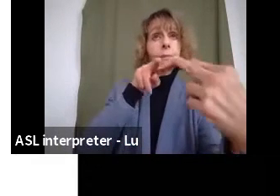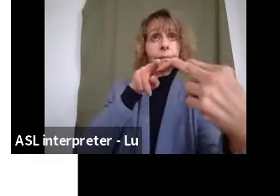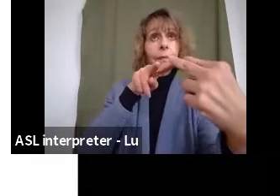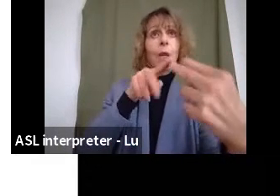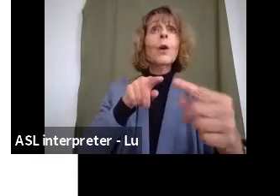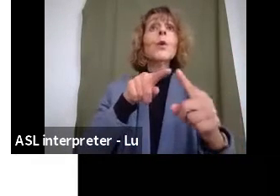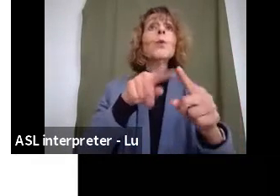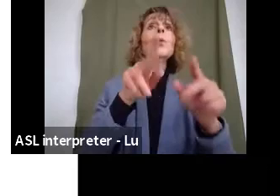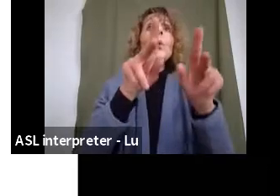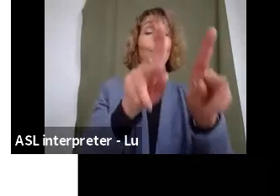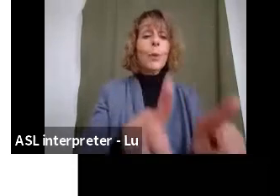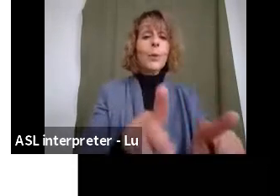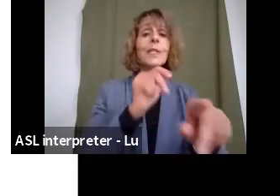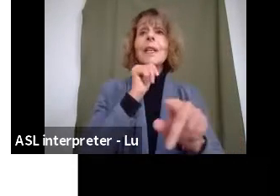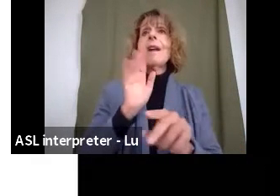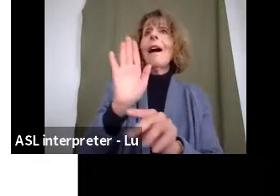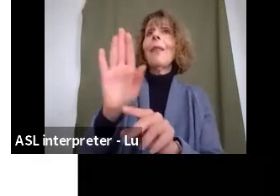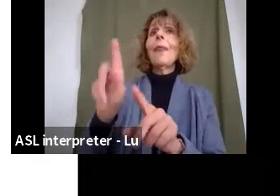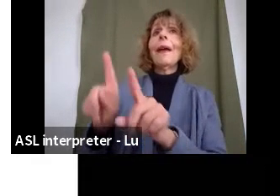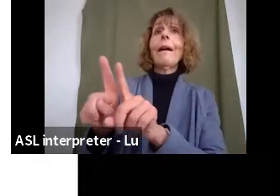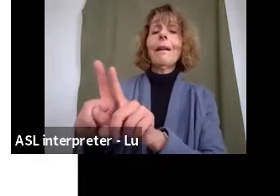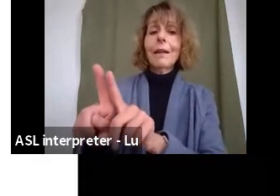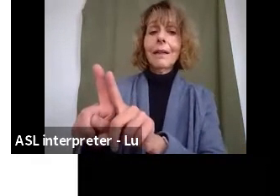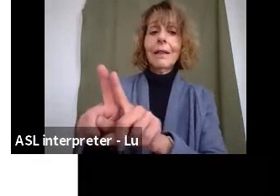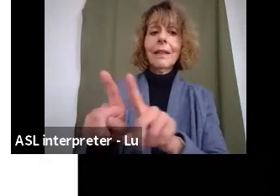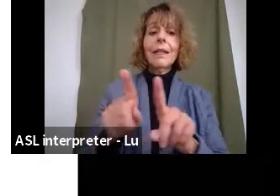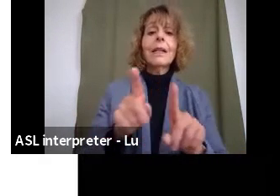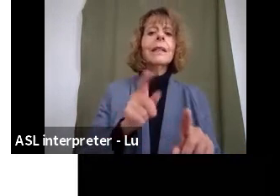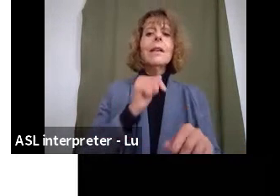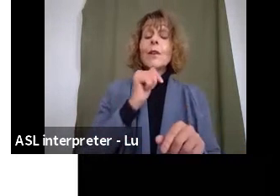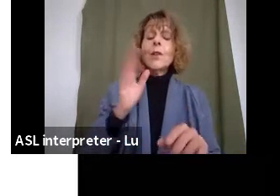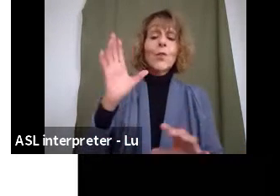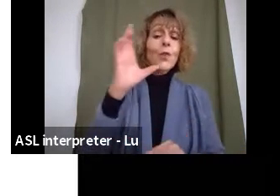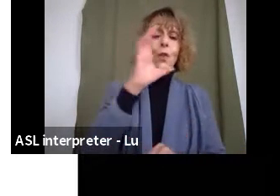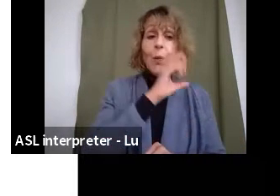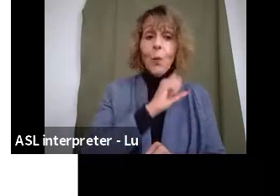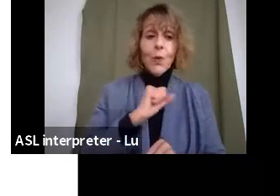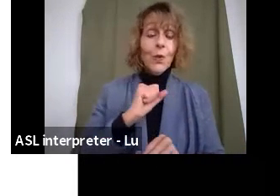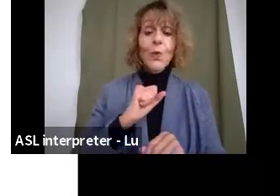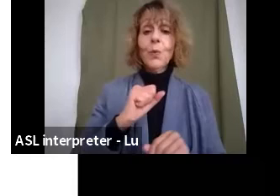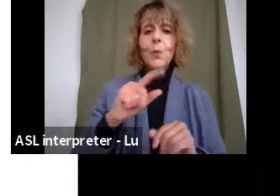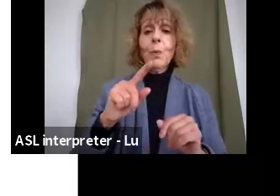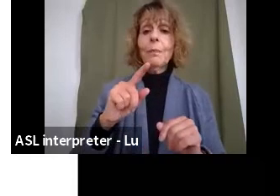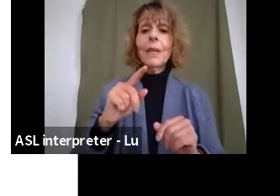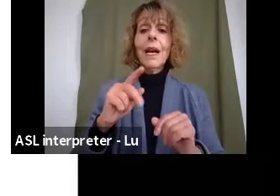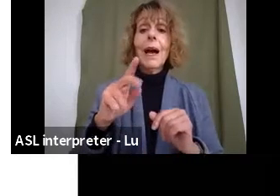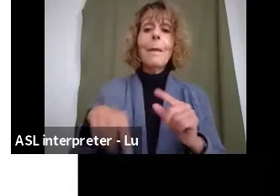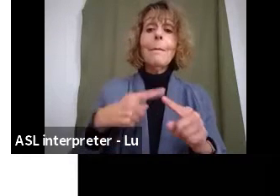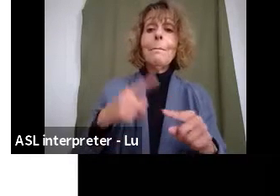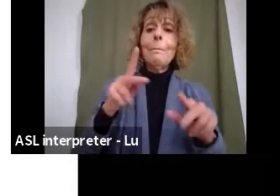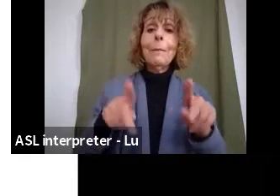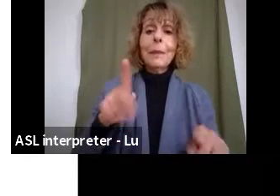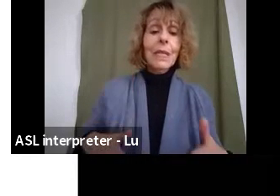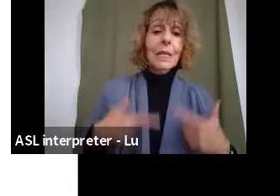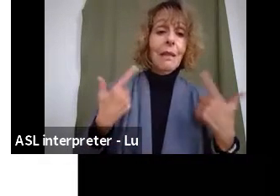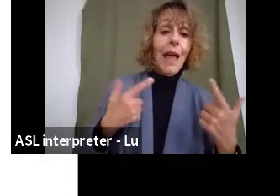make assumptions about what people can do and can't do, sex, employment, living alone. Be sure to tell person